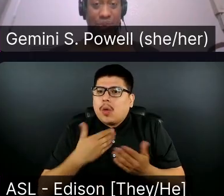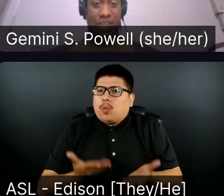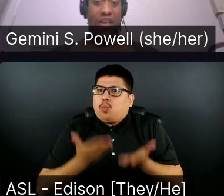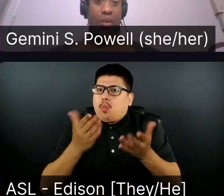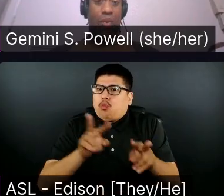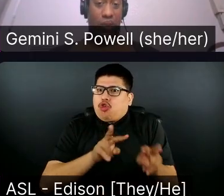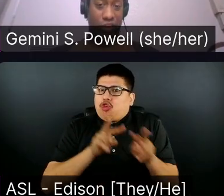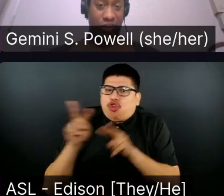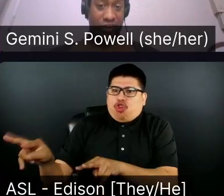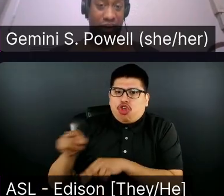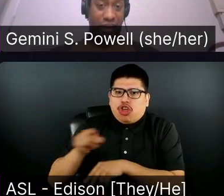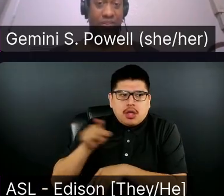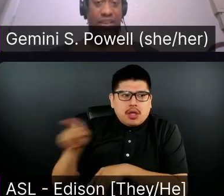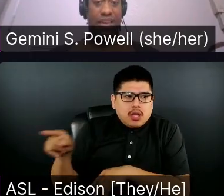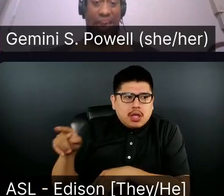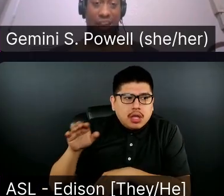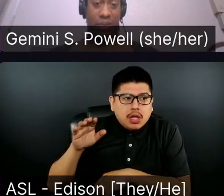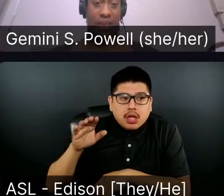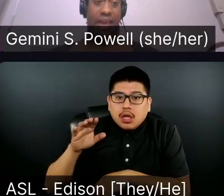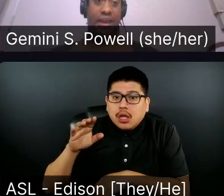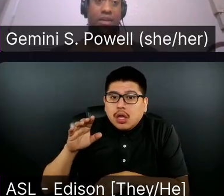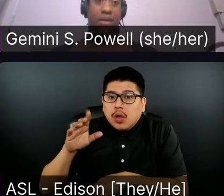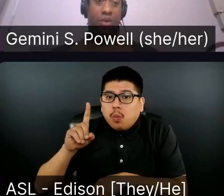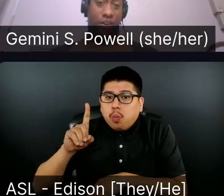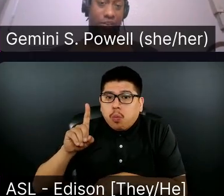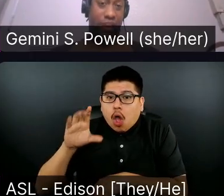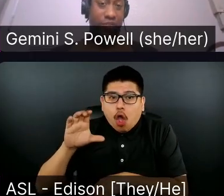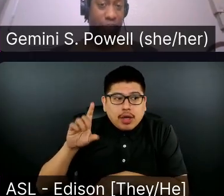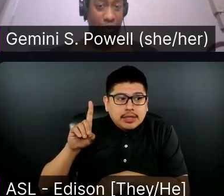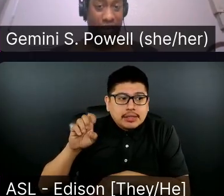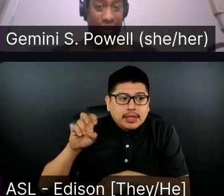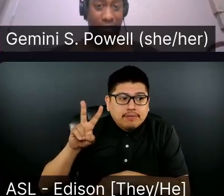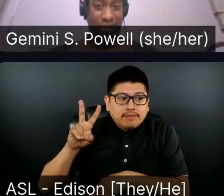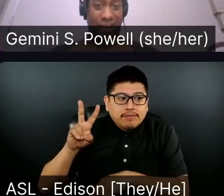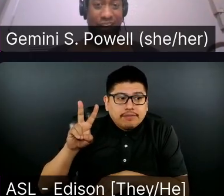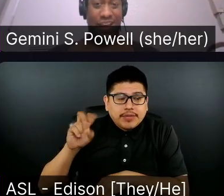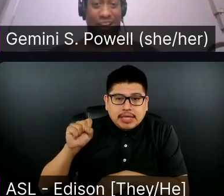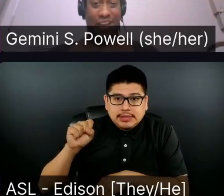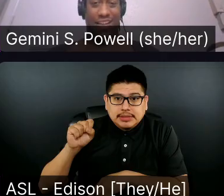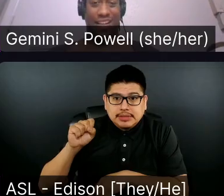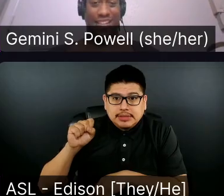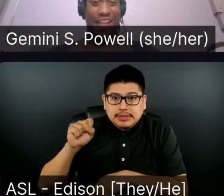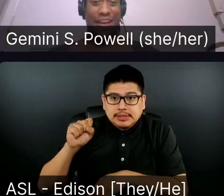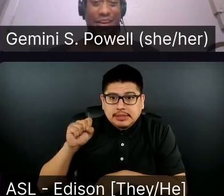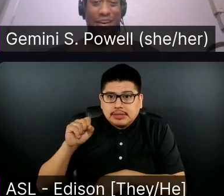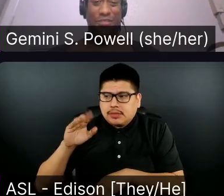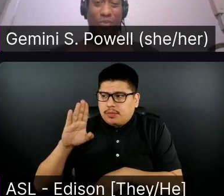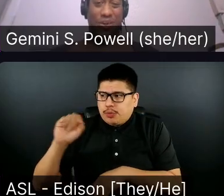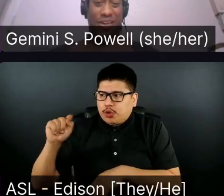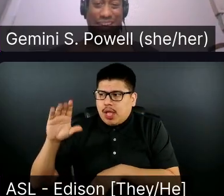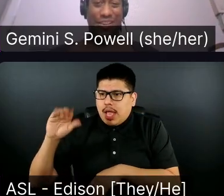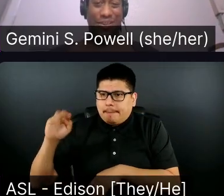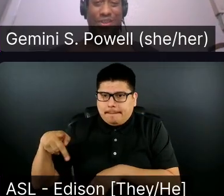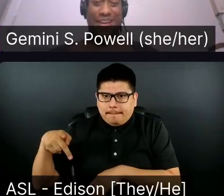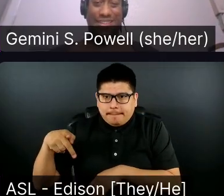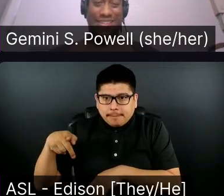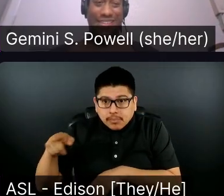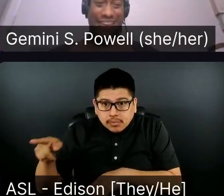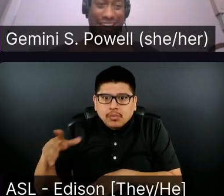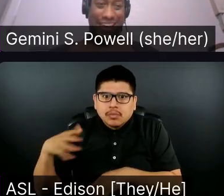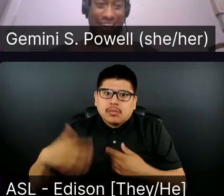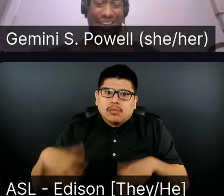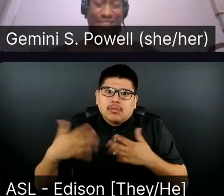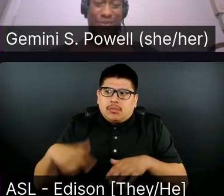into the 100 Devs Academy and 100 Devs Bootcamp. A lot of what I